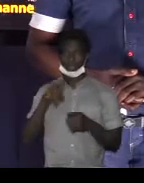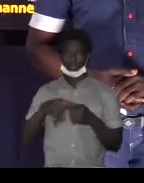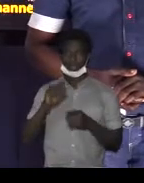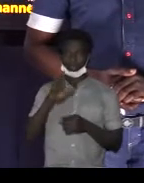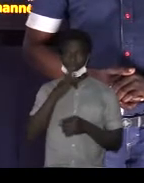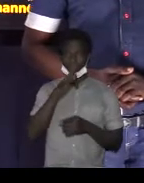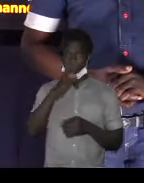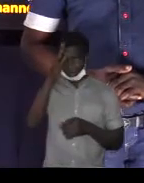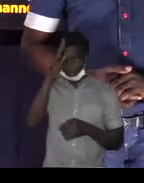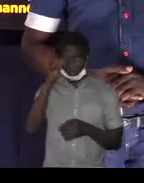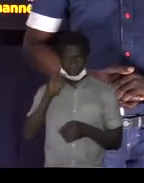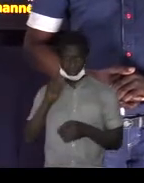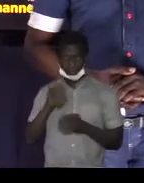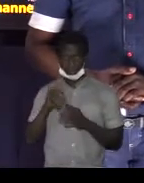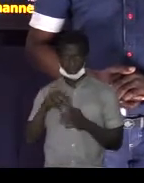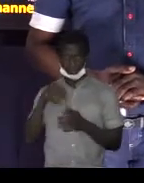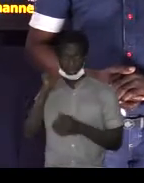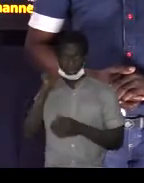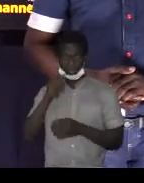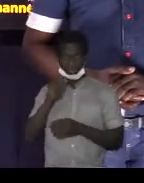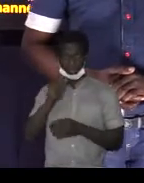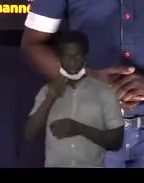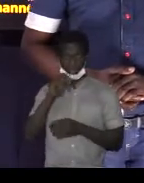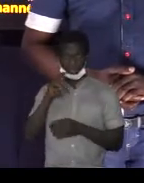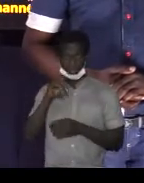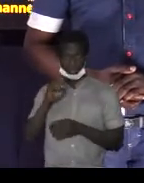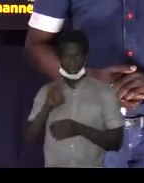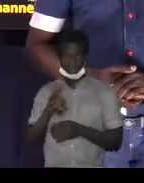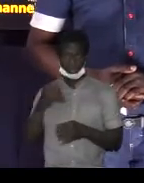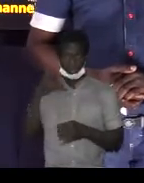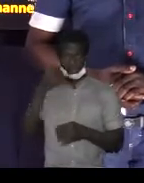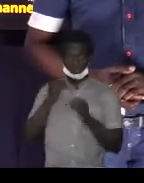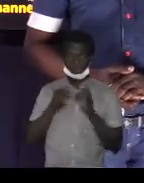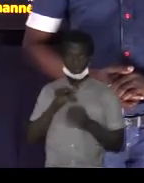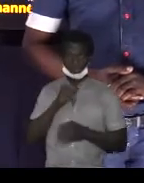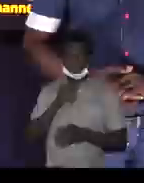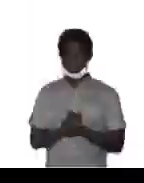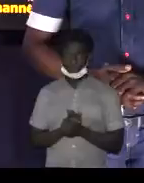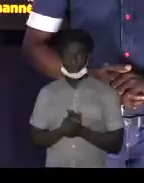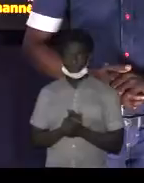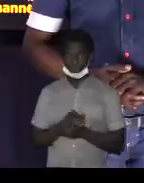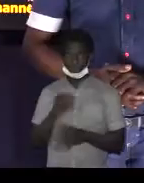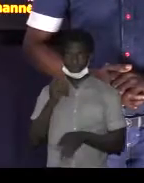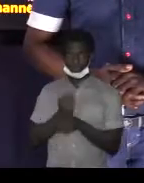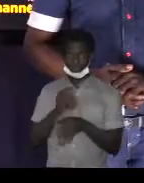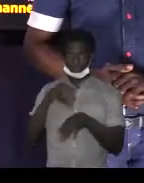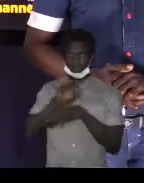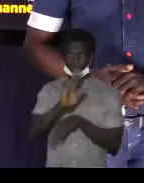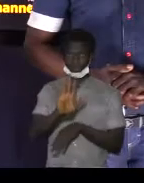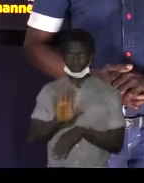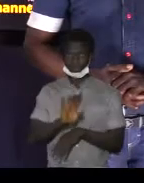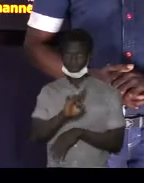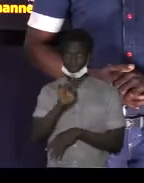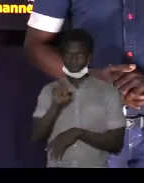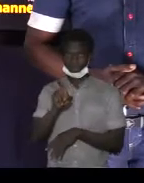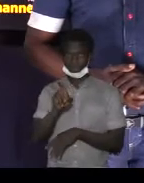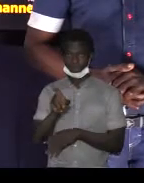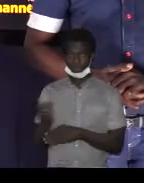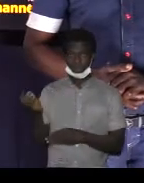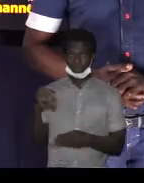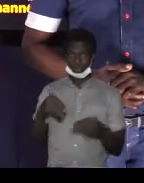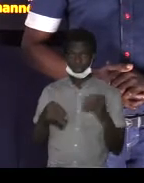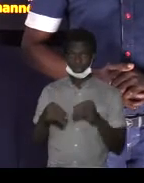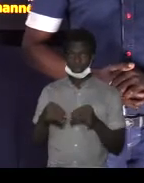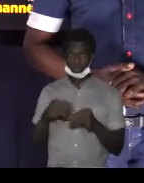your uncle's or your auntie's Android or smartphones. If not, there's no problem. Just send your questions, your